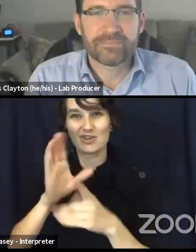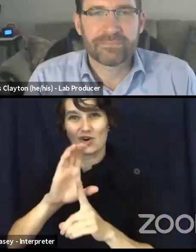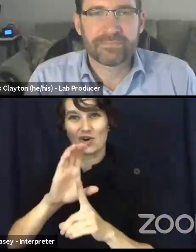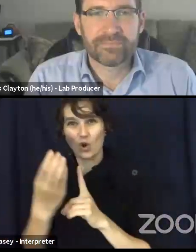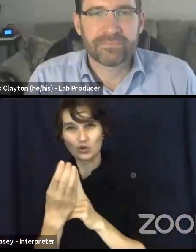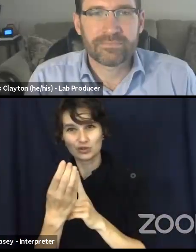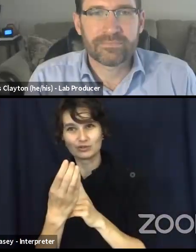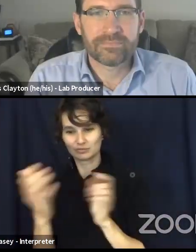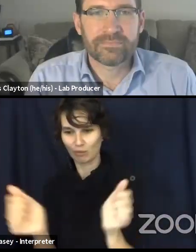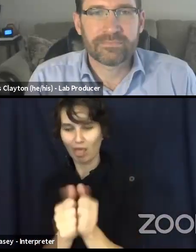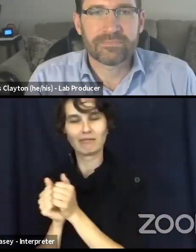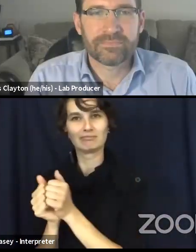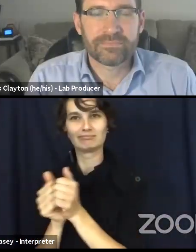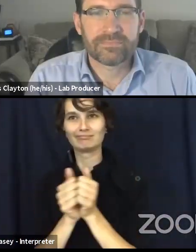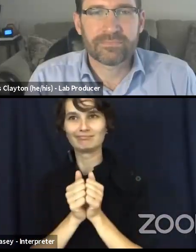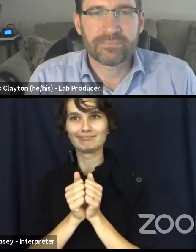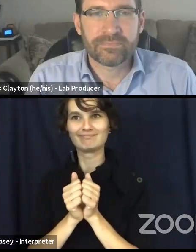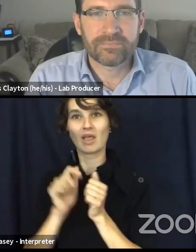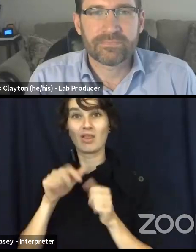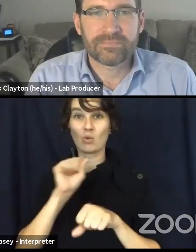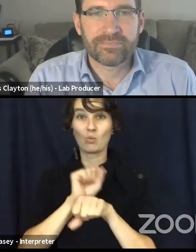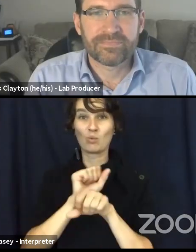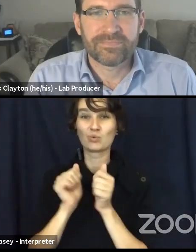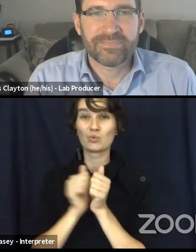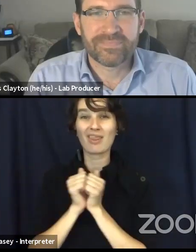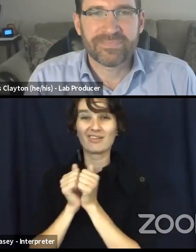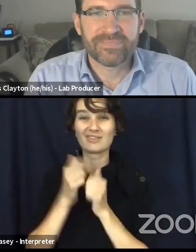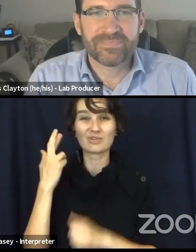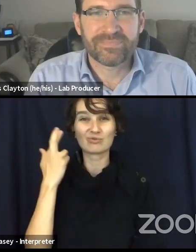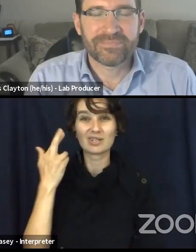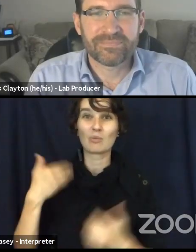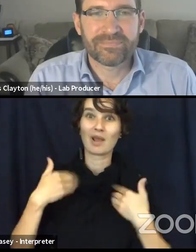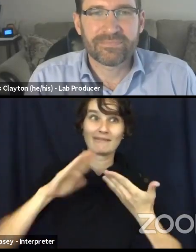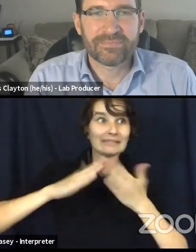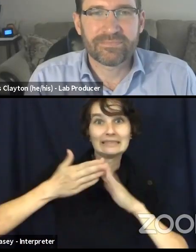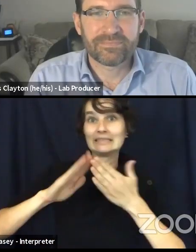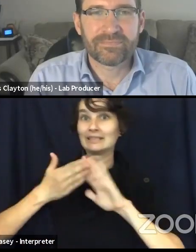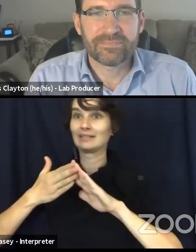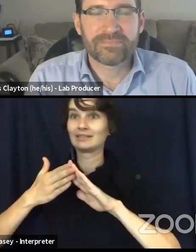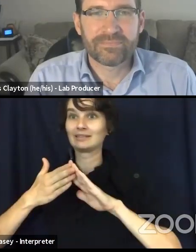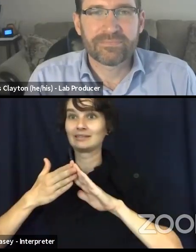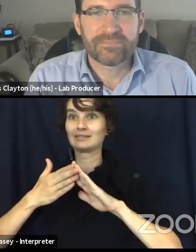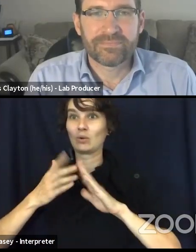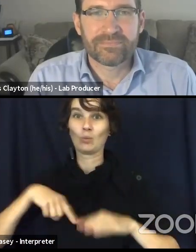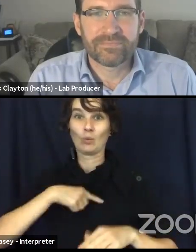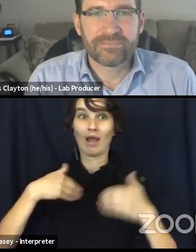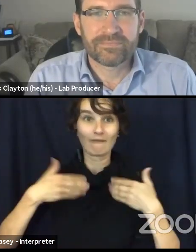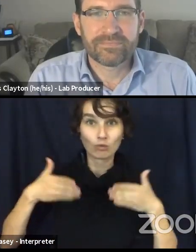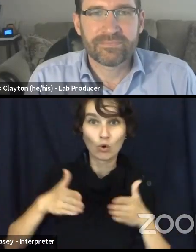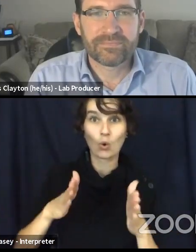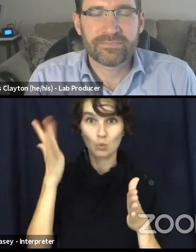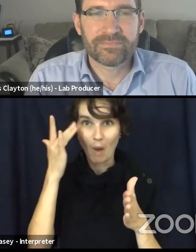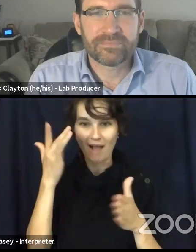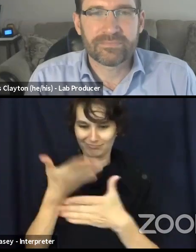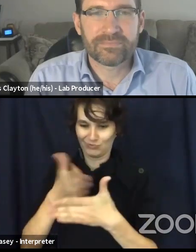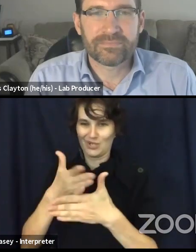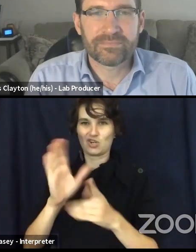this work that we do together is the reason that we have cities. It's the reason that we have roads.